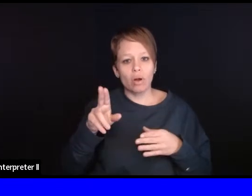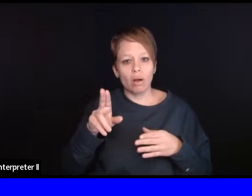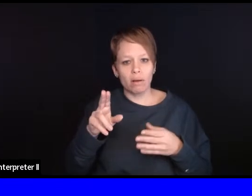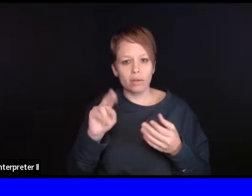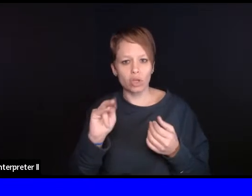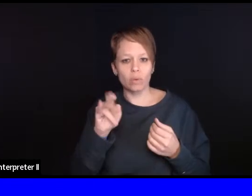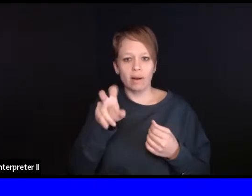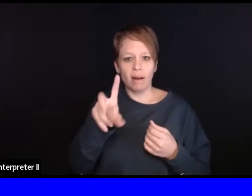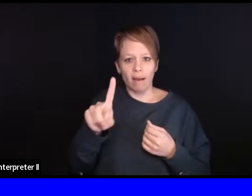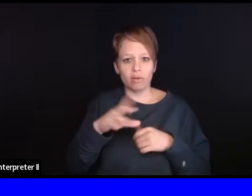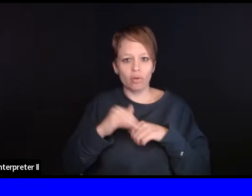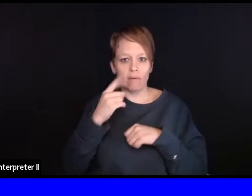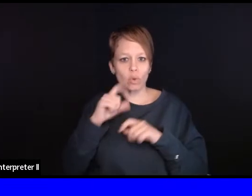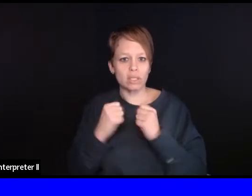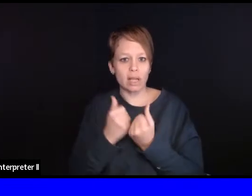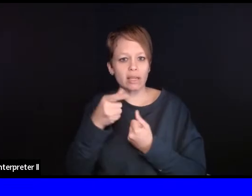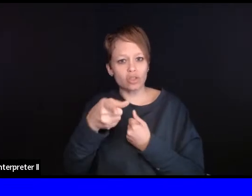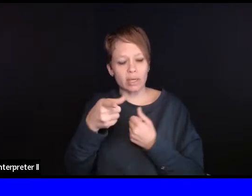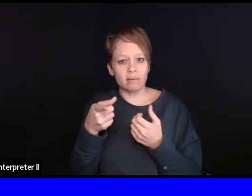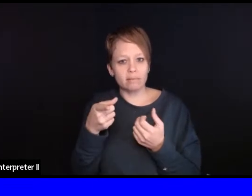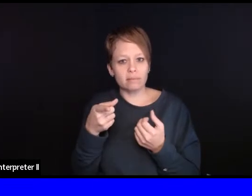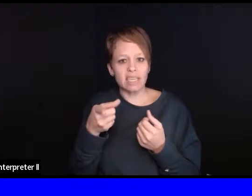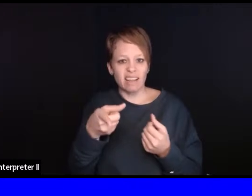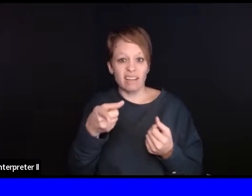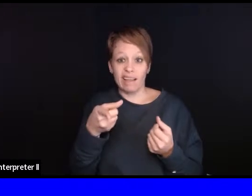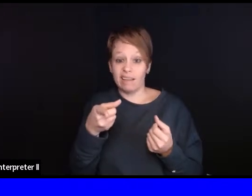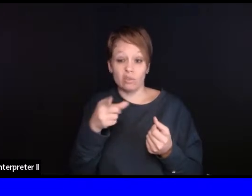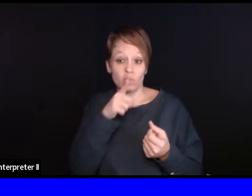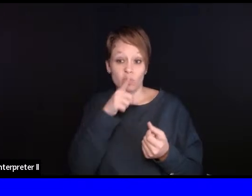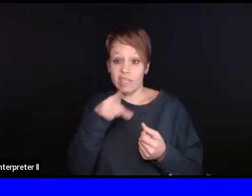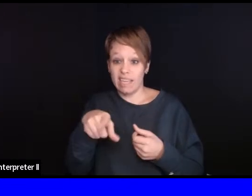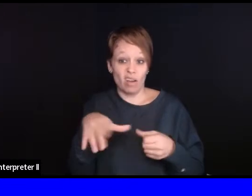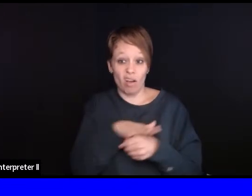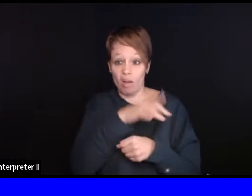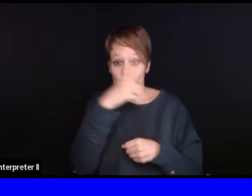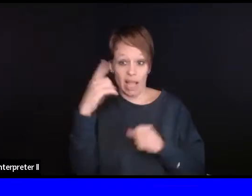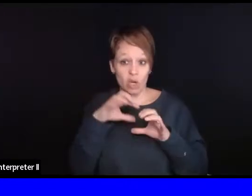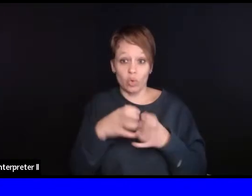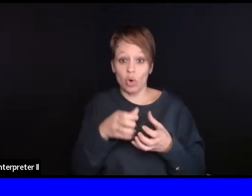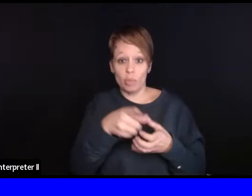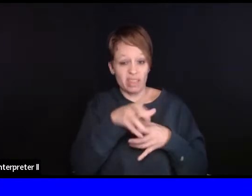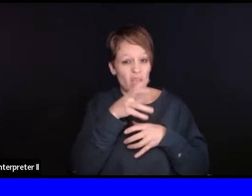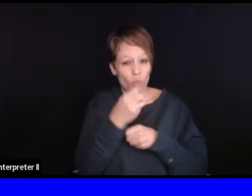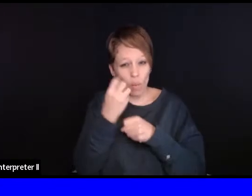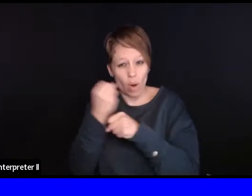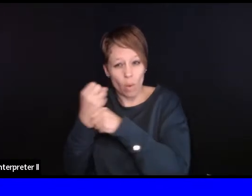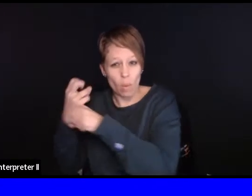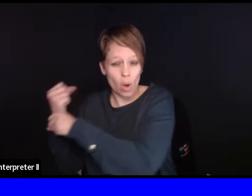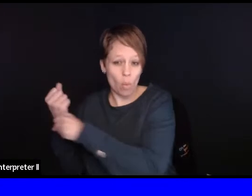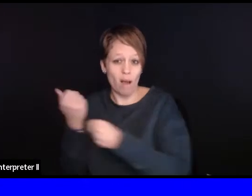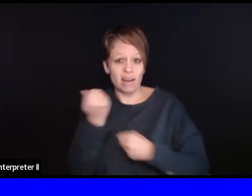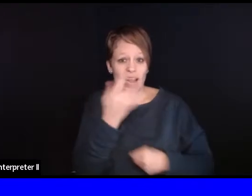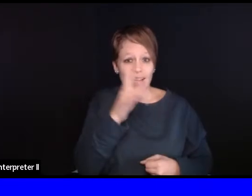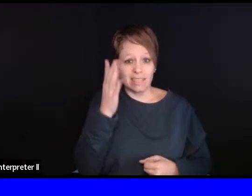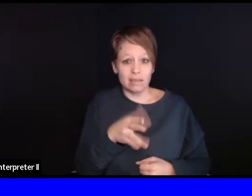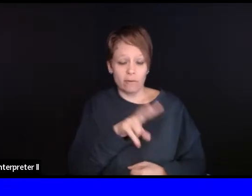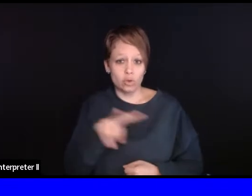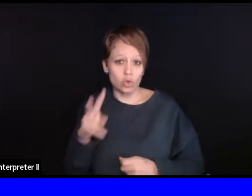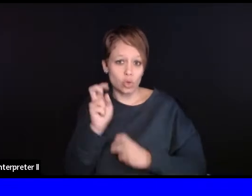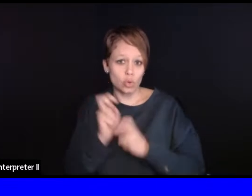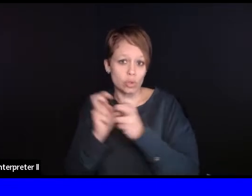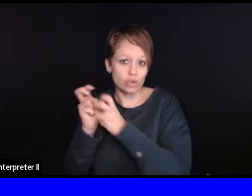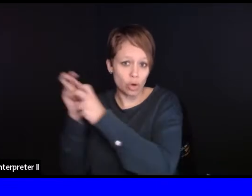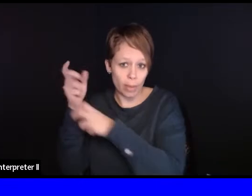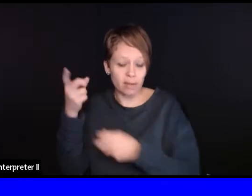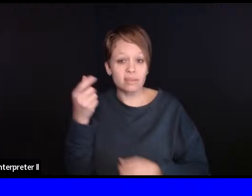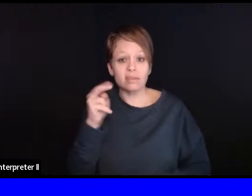all-black group, winning 18 of 22 tournaments in 1966. In November 1967, he qualified for the PGA